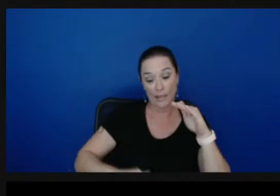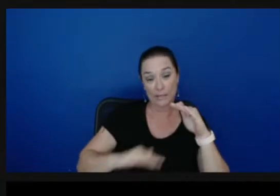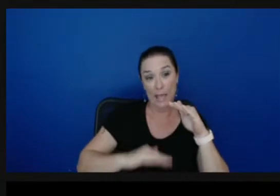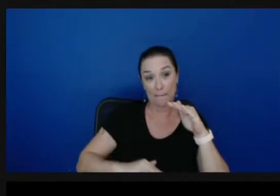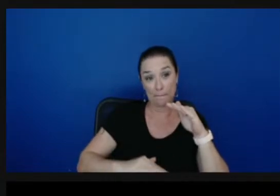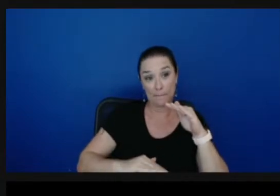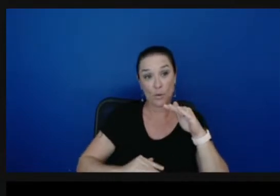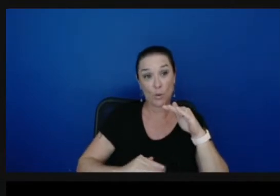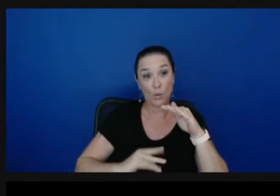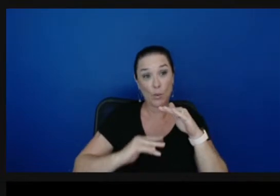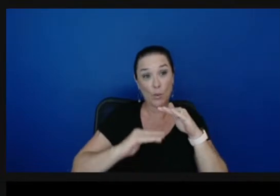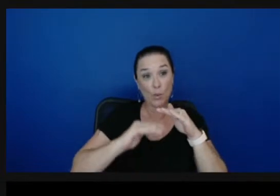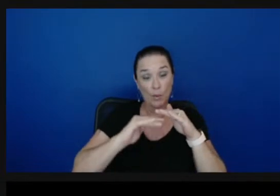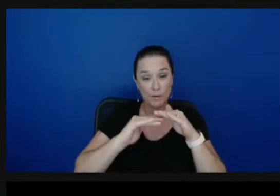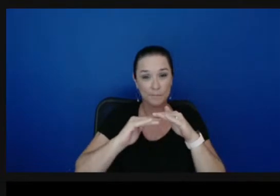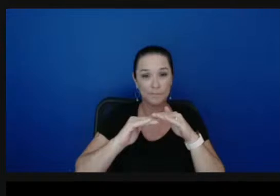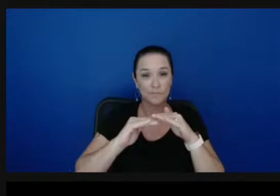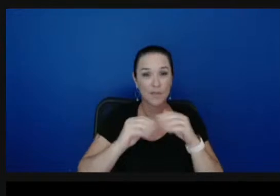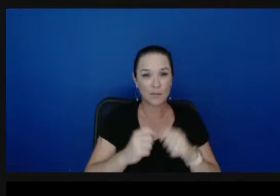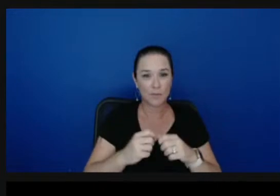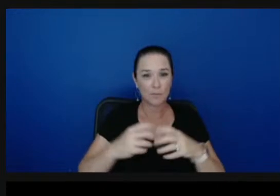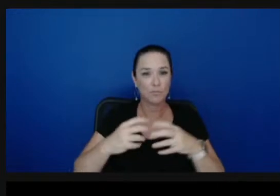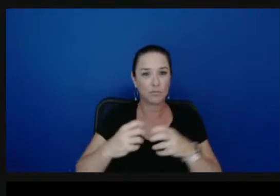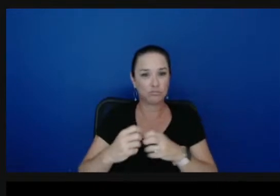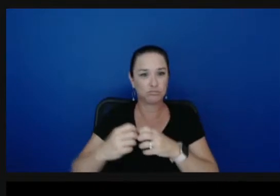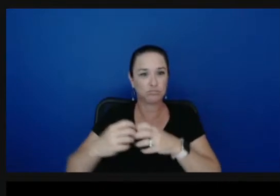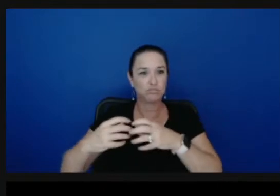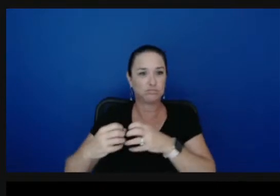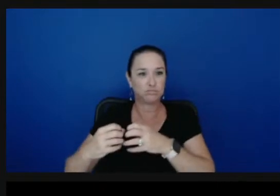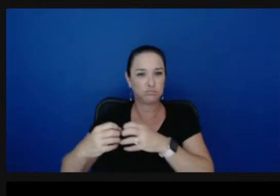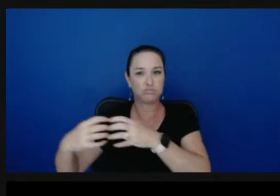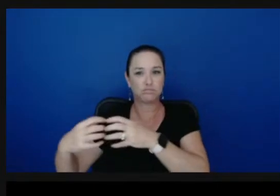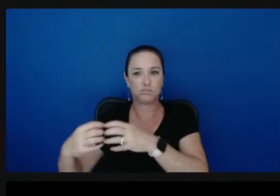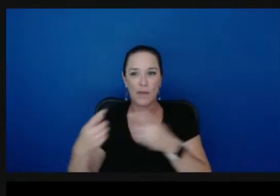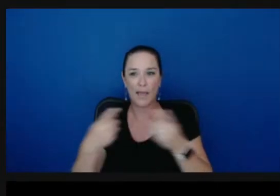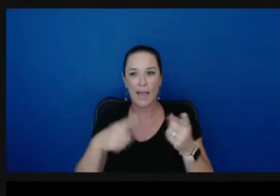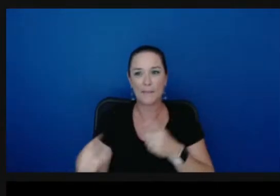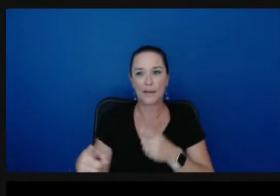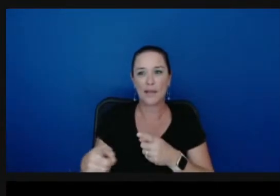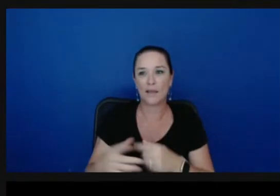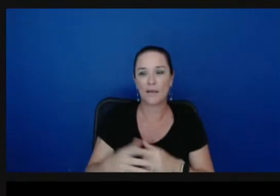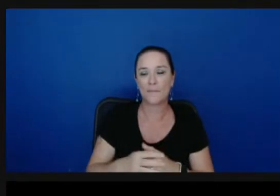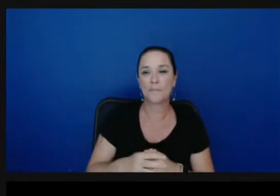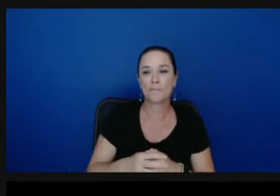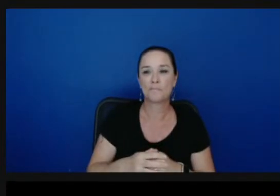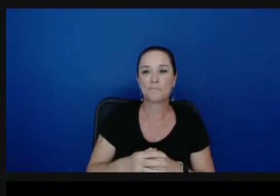in the last month there, and you can see it's still a little bit going on, but it hasn't quite